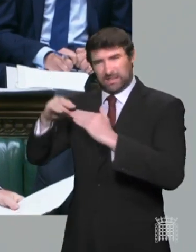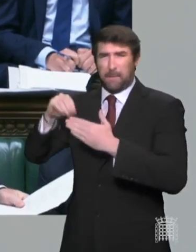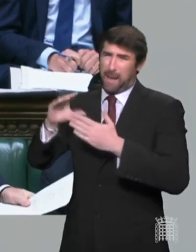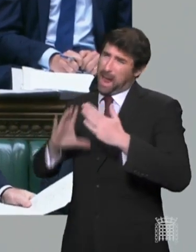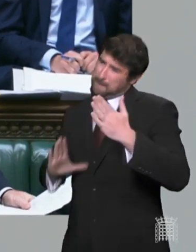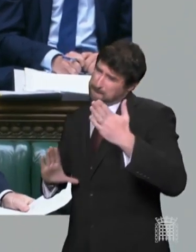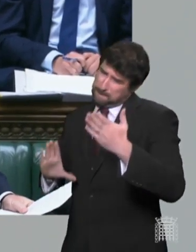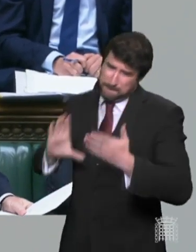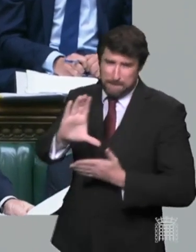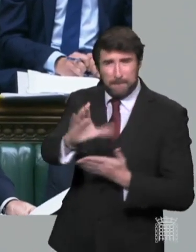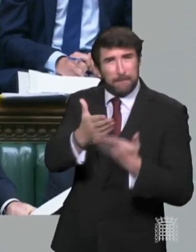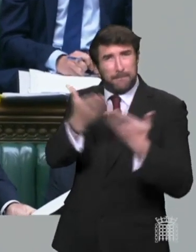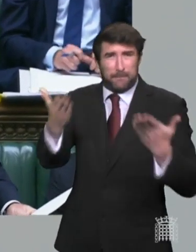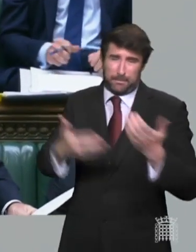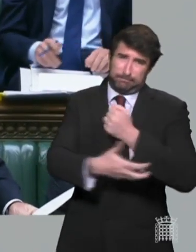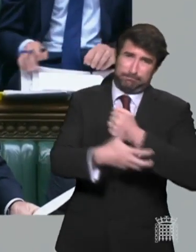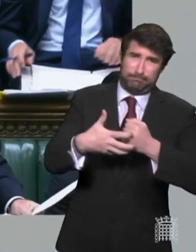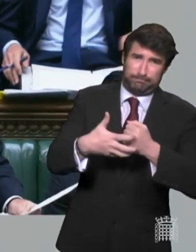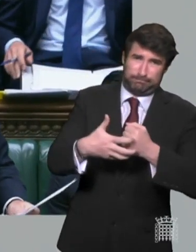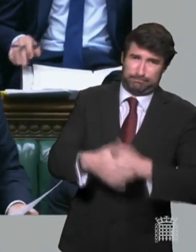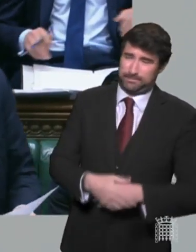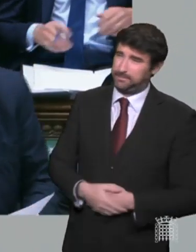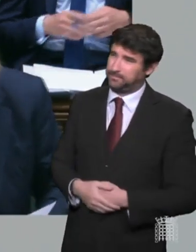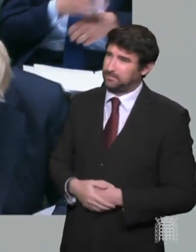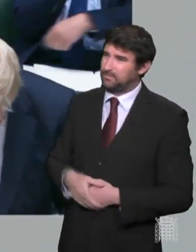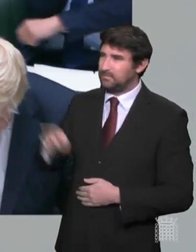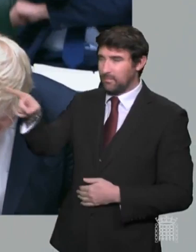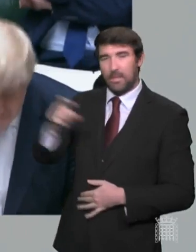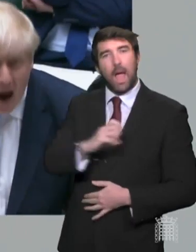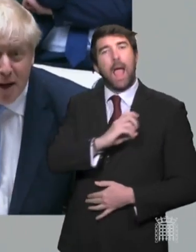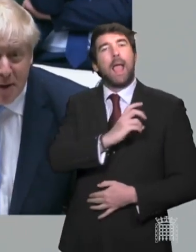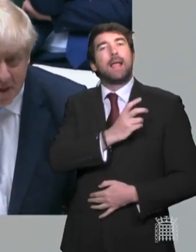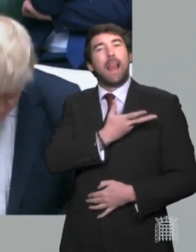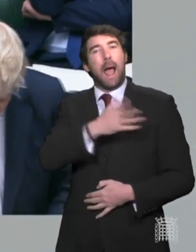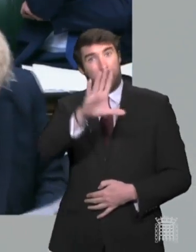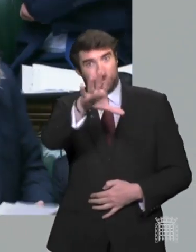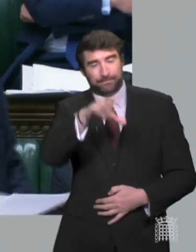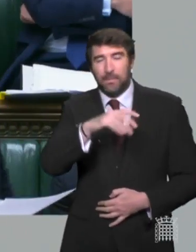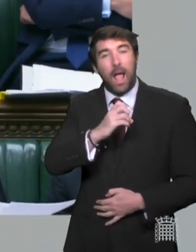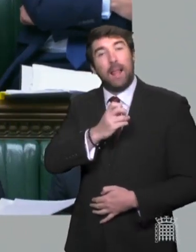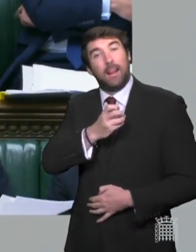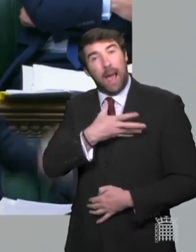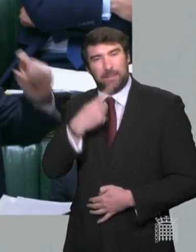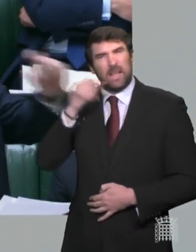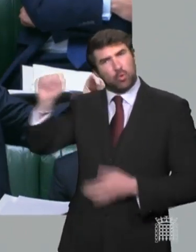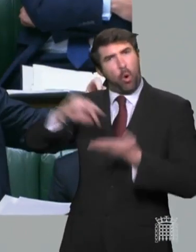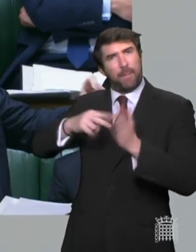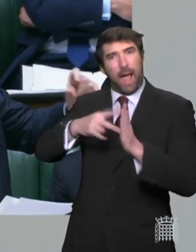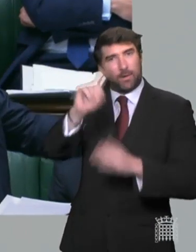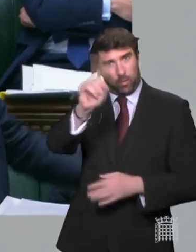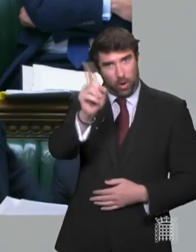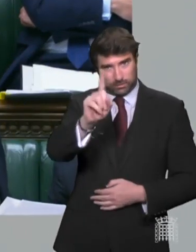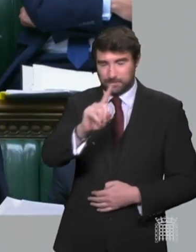out I've been scouring the records for evidence of the Labour plan. And I found it, Mr. Speaker. In 2018, the